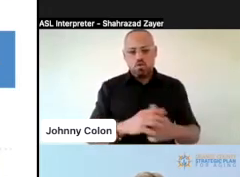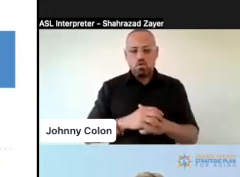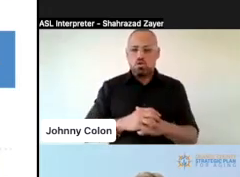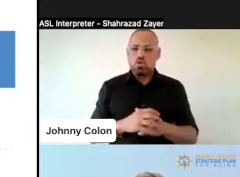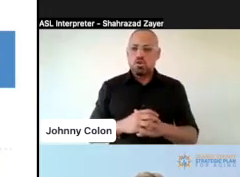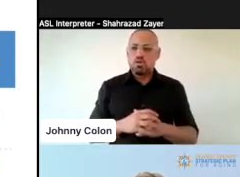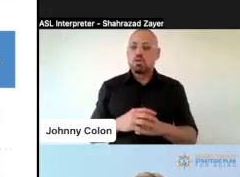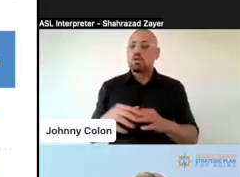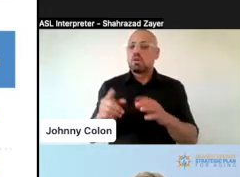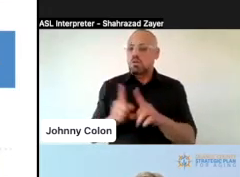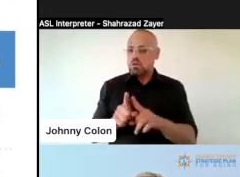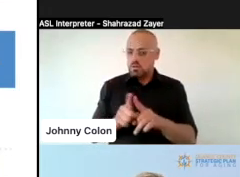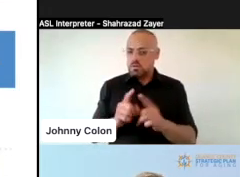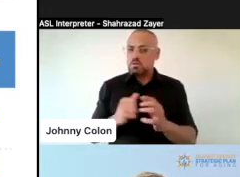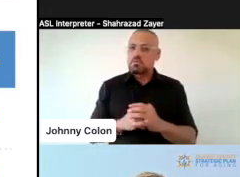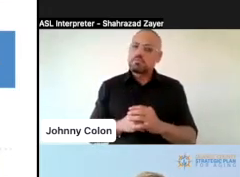Further,